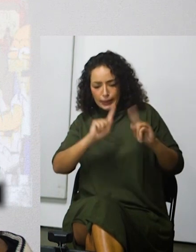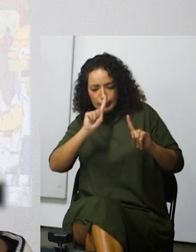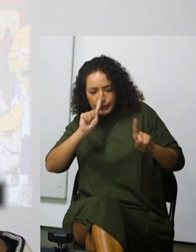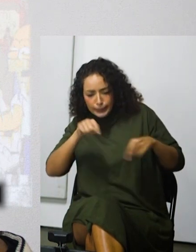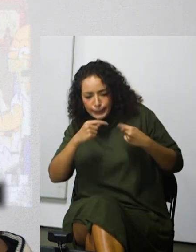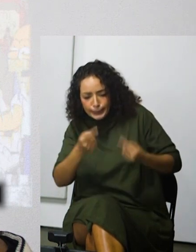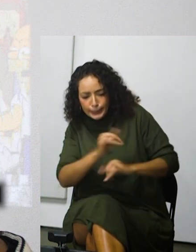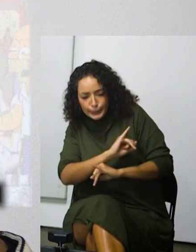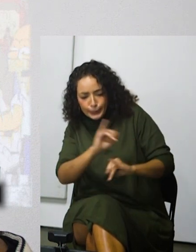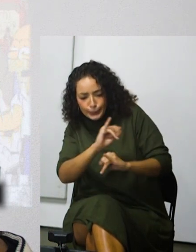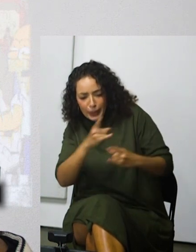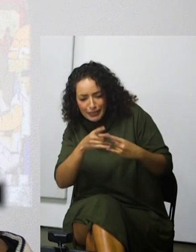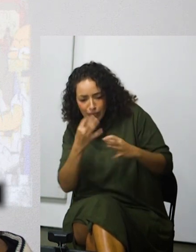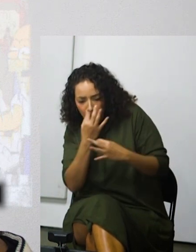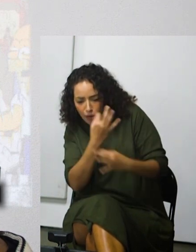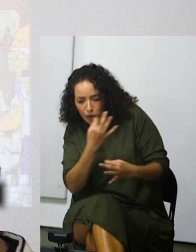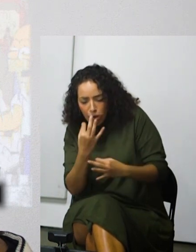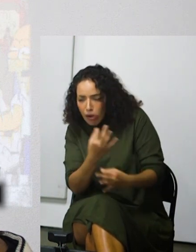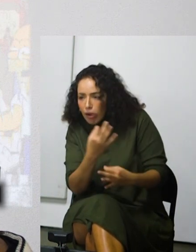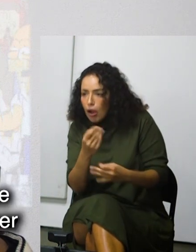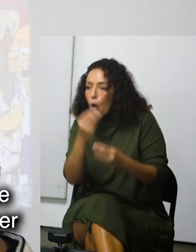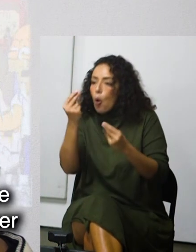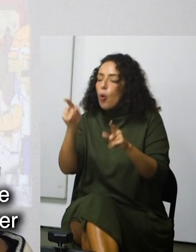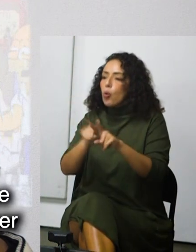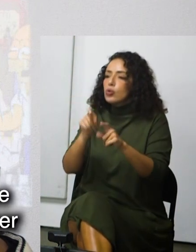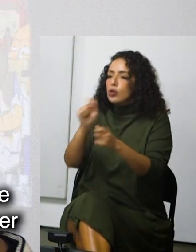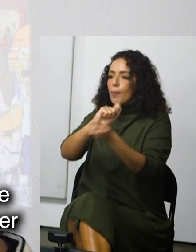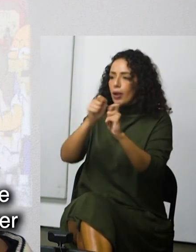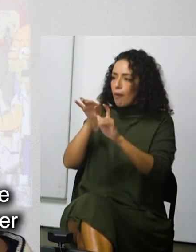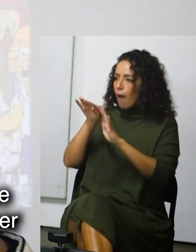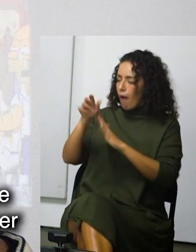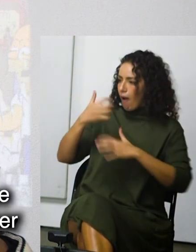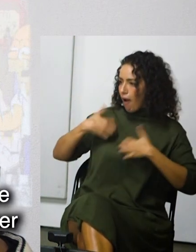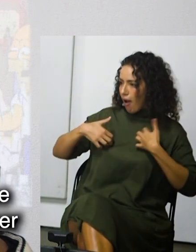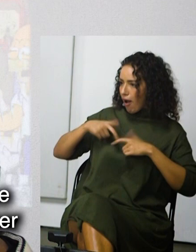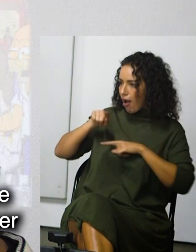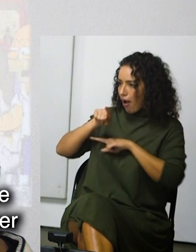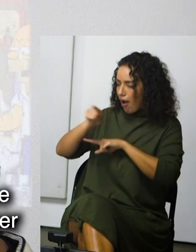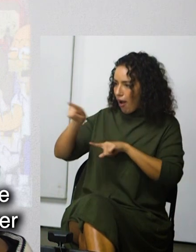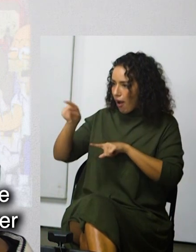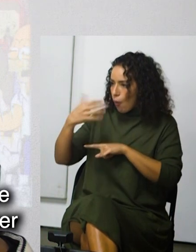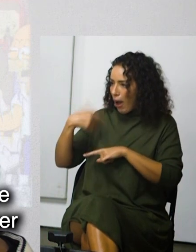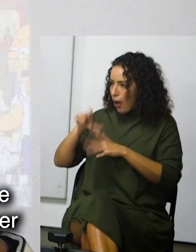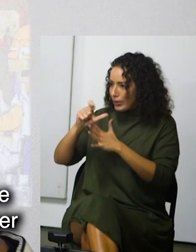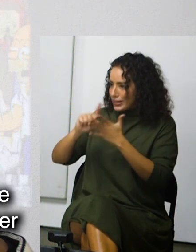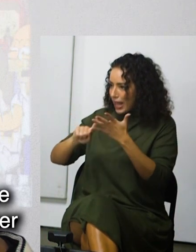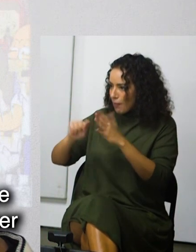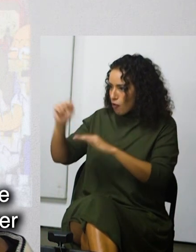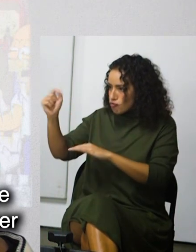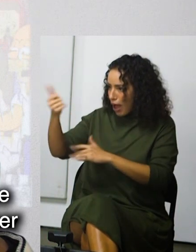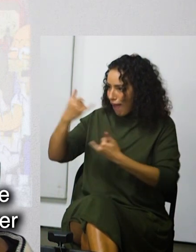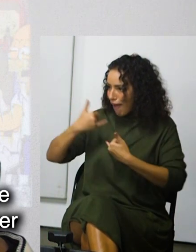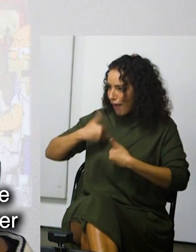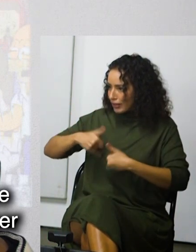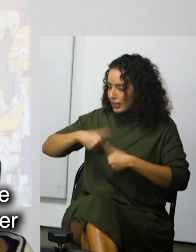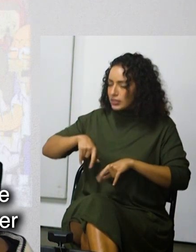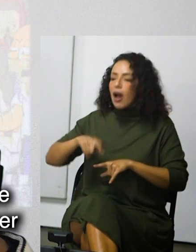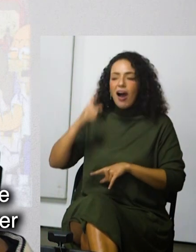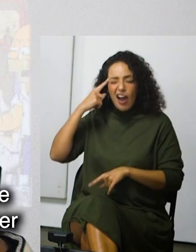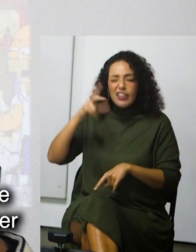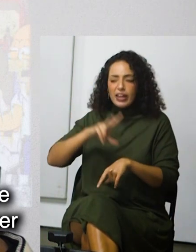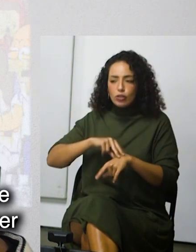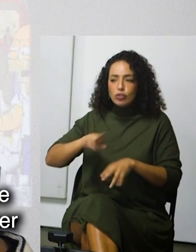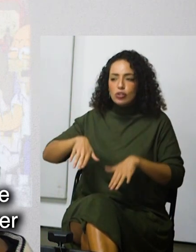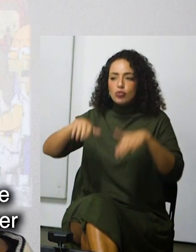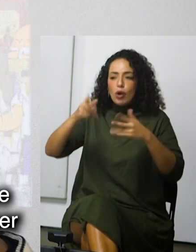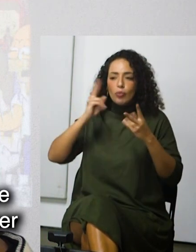rare condition, end quote. I guess a lot of doctors grew up watching the same cartoons as me. Cool. I'm going to